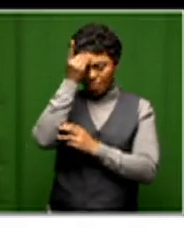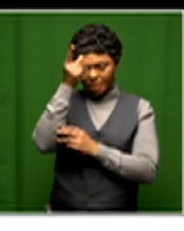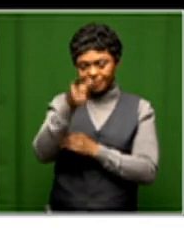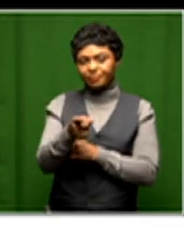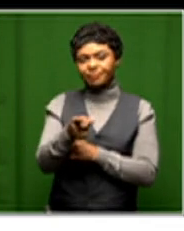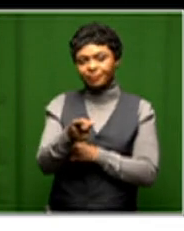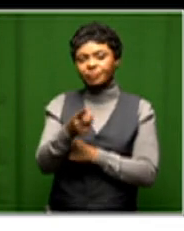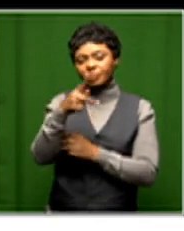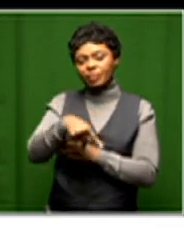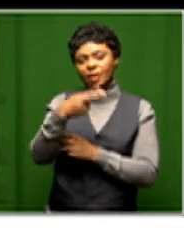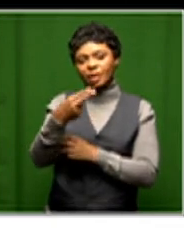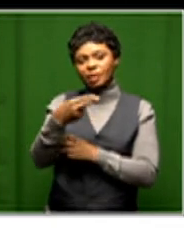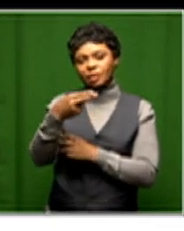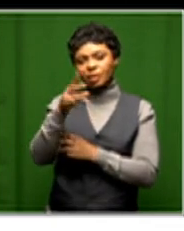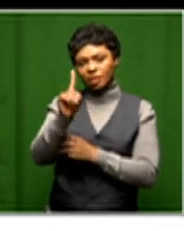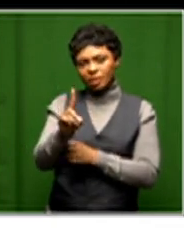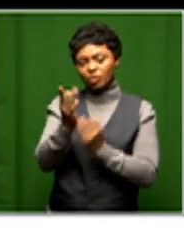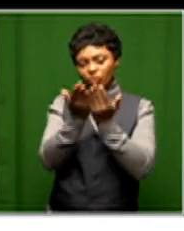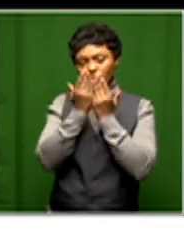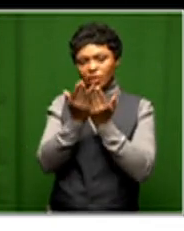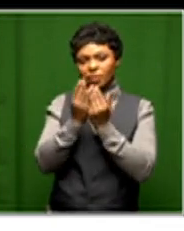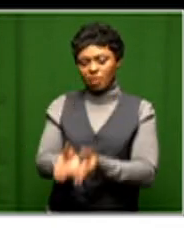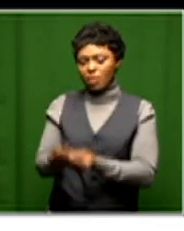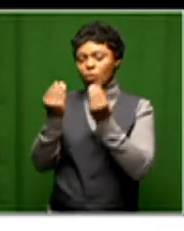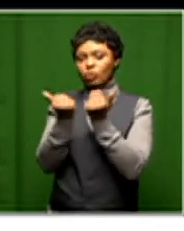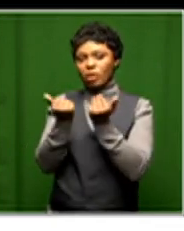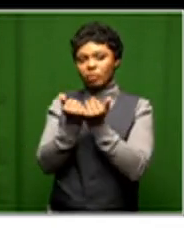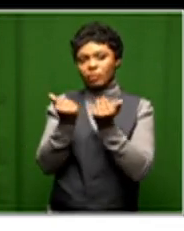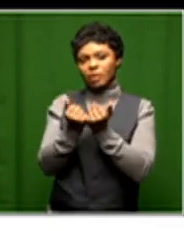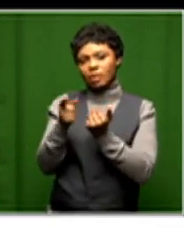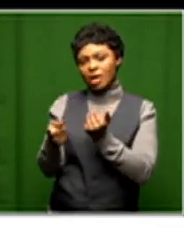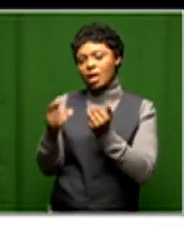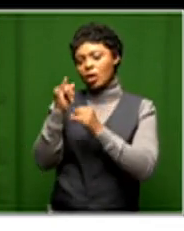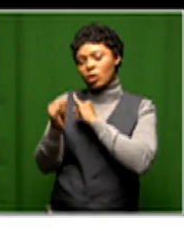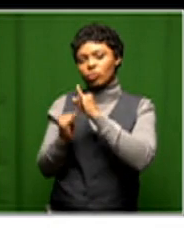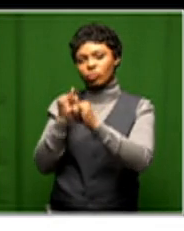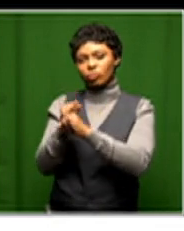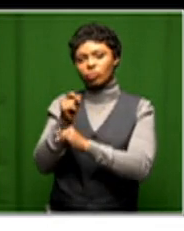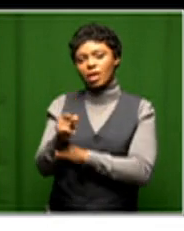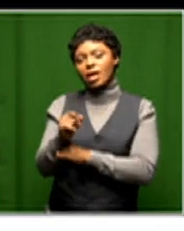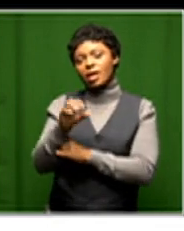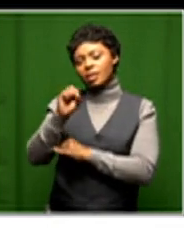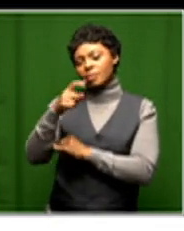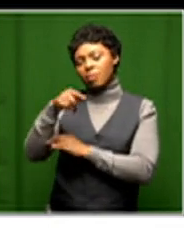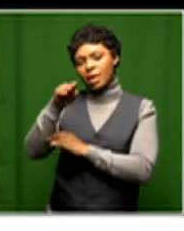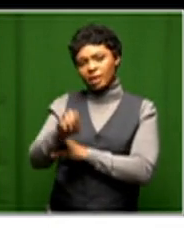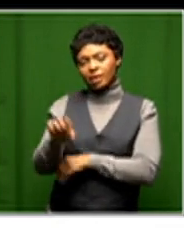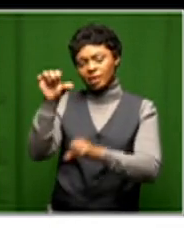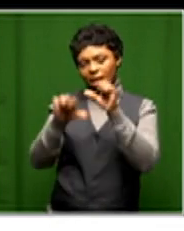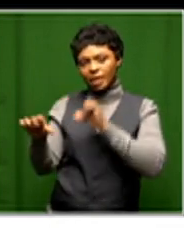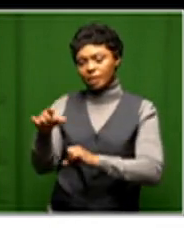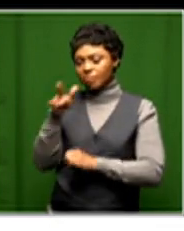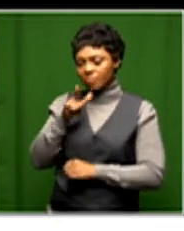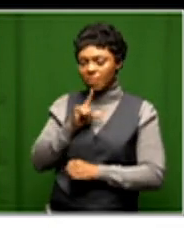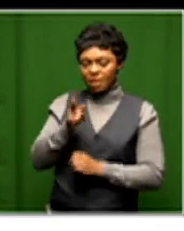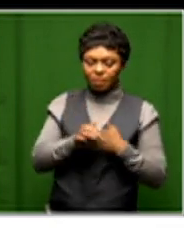PhD studies, I got a scholarship by Space Science Institute. Then they said I must link